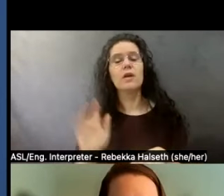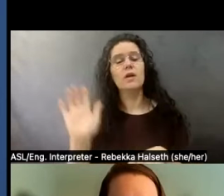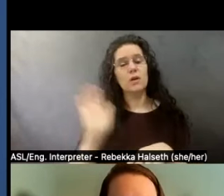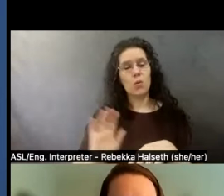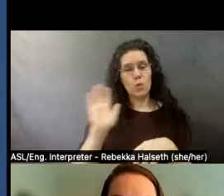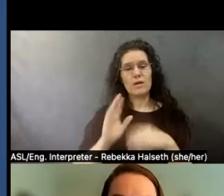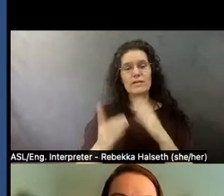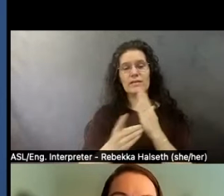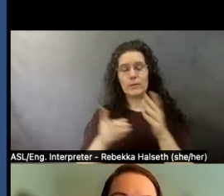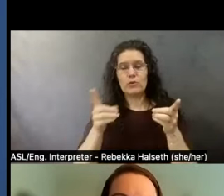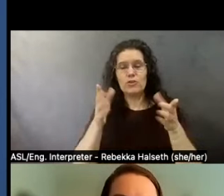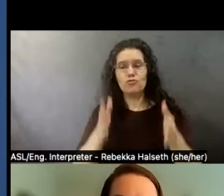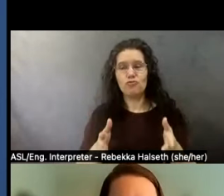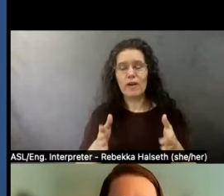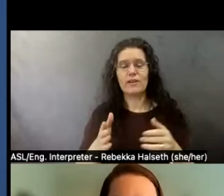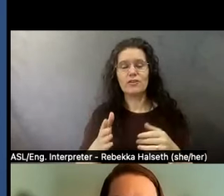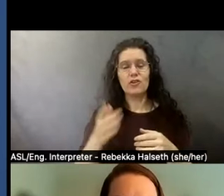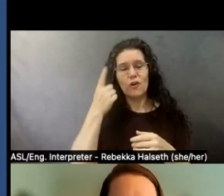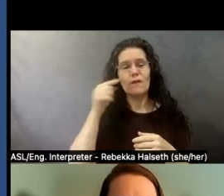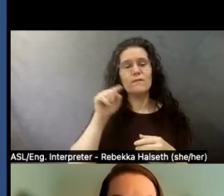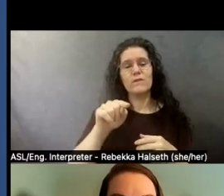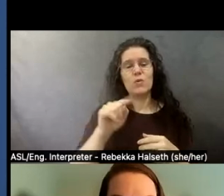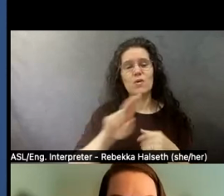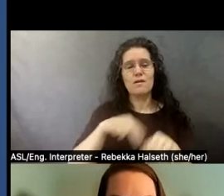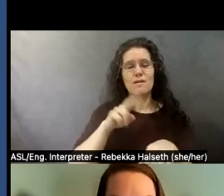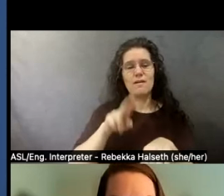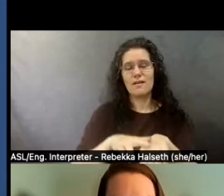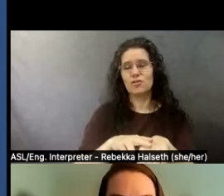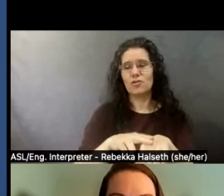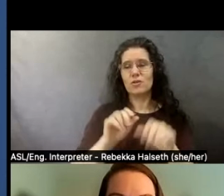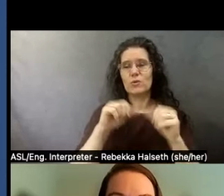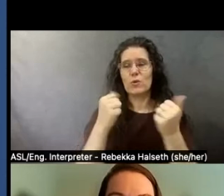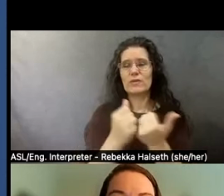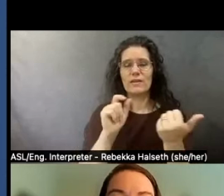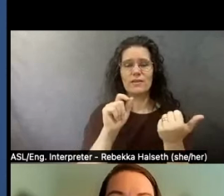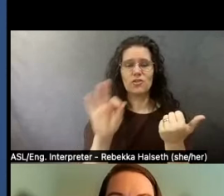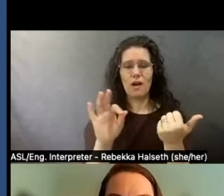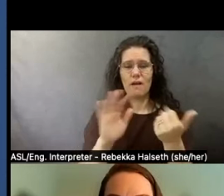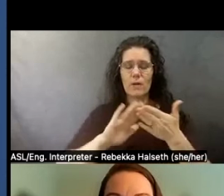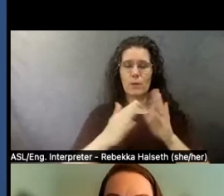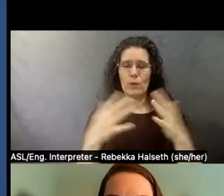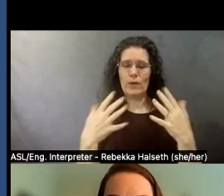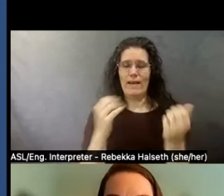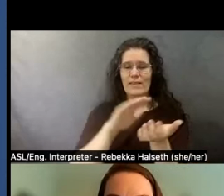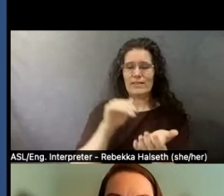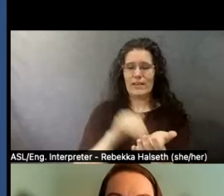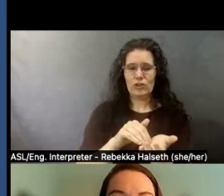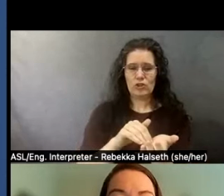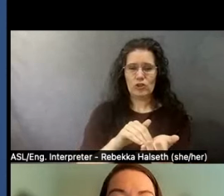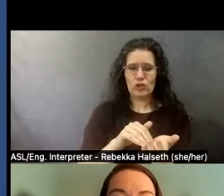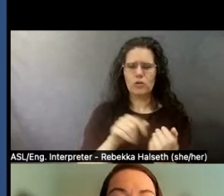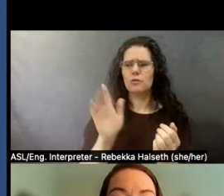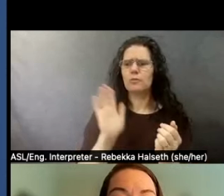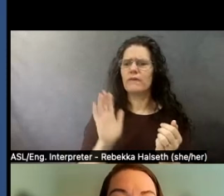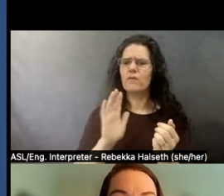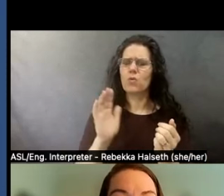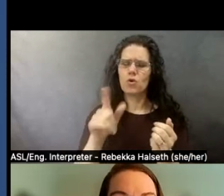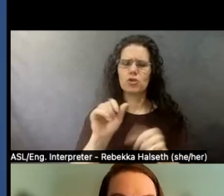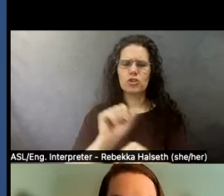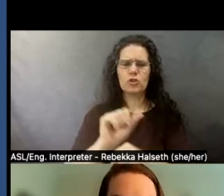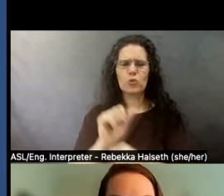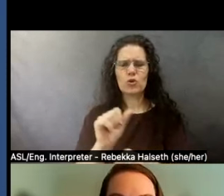Affairs at the National Association of Community Health Centers. And she began her career as an Equal Justice Works